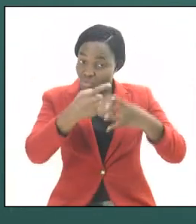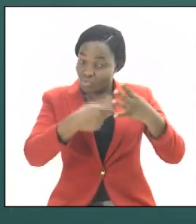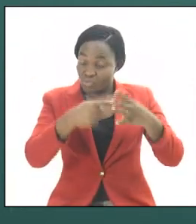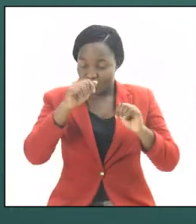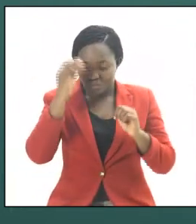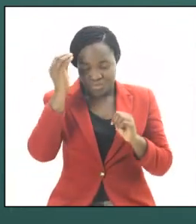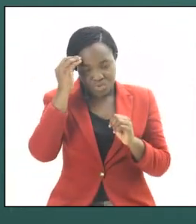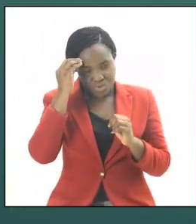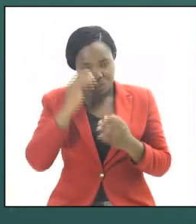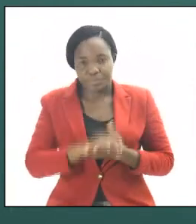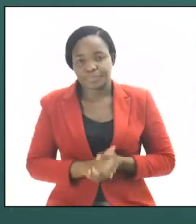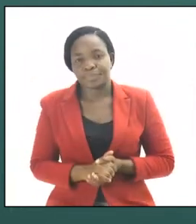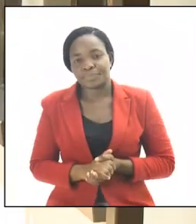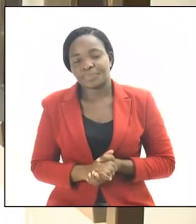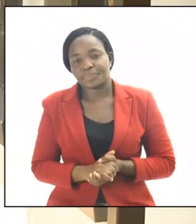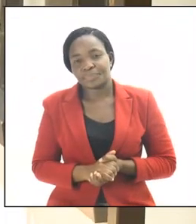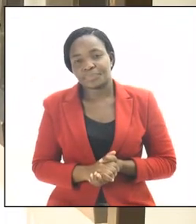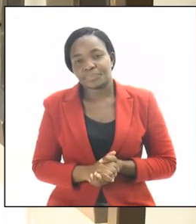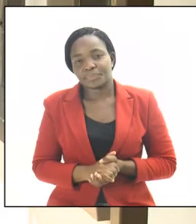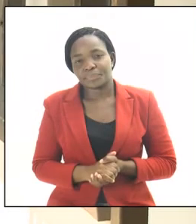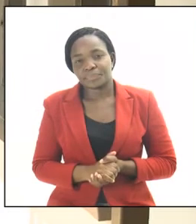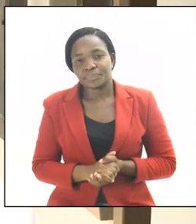do in the exam.